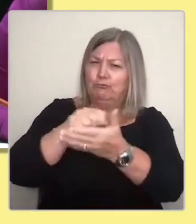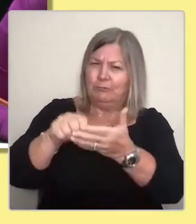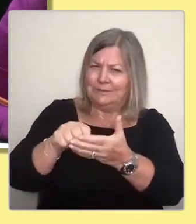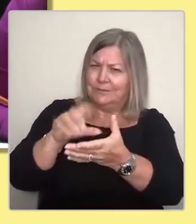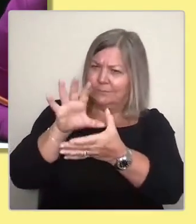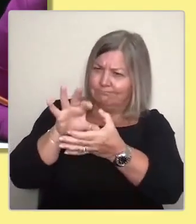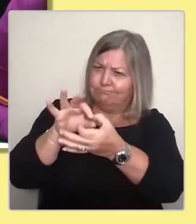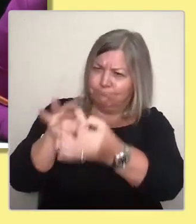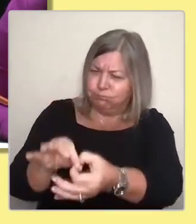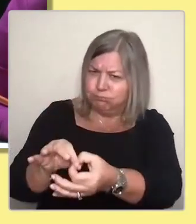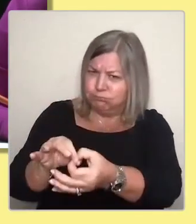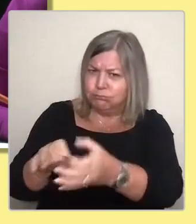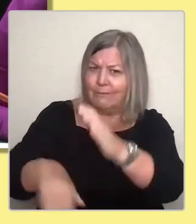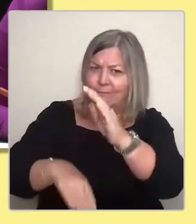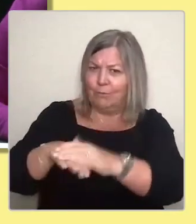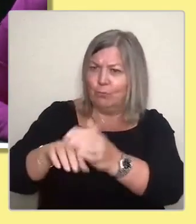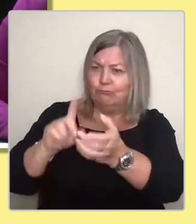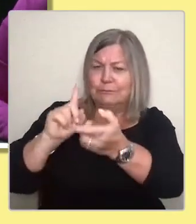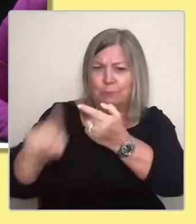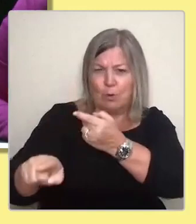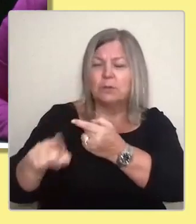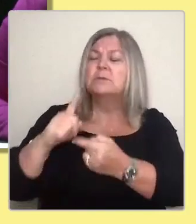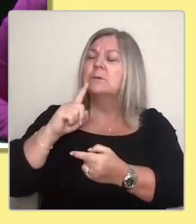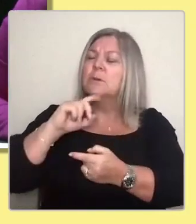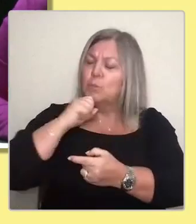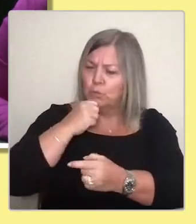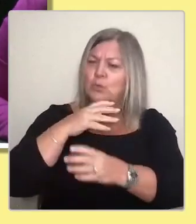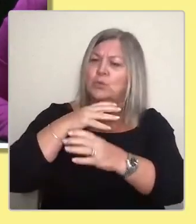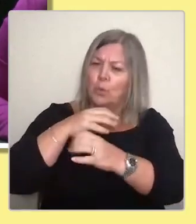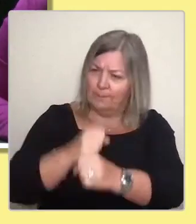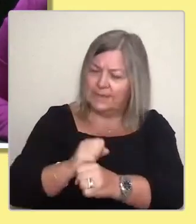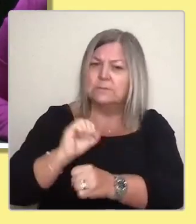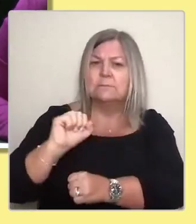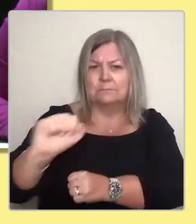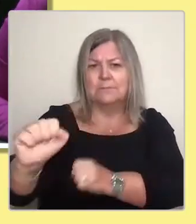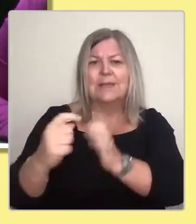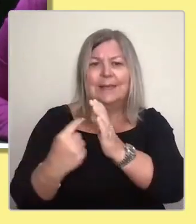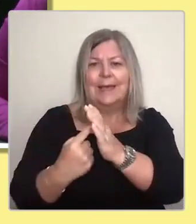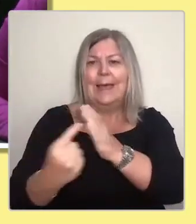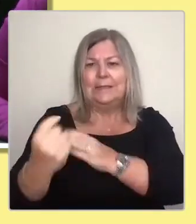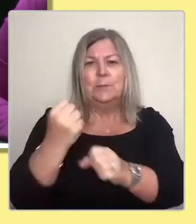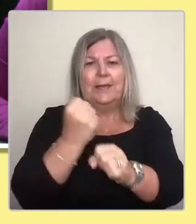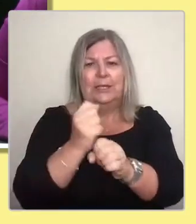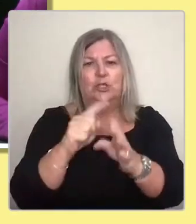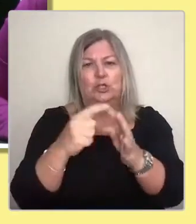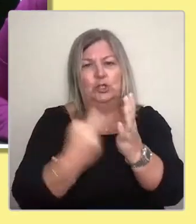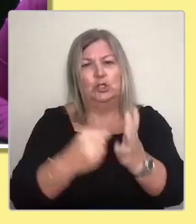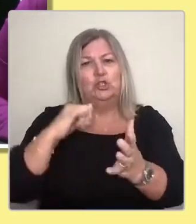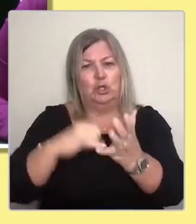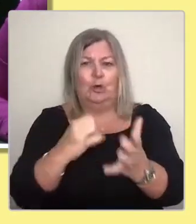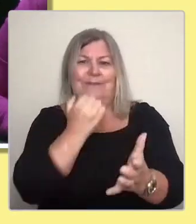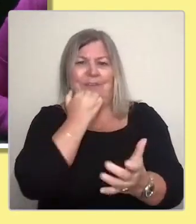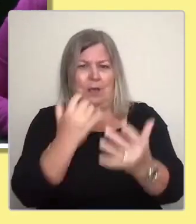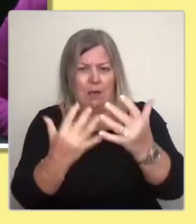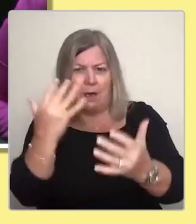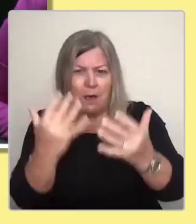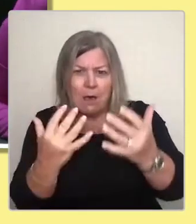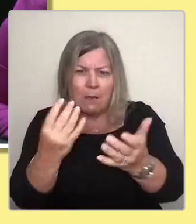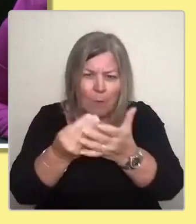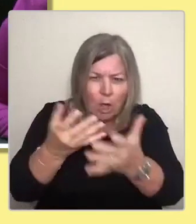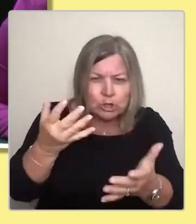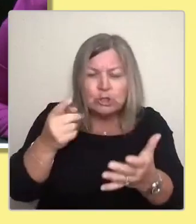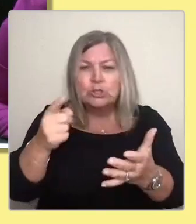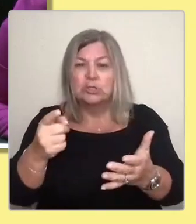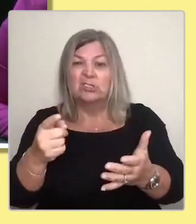full response to say that I would absolutely commit to those independence JERS figures, because you're right, what does JERS tell us? It tells us what the union dividend